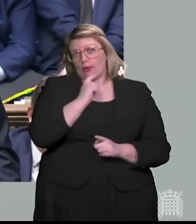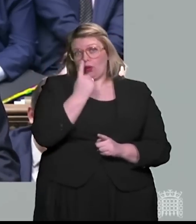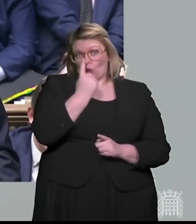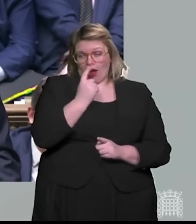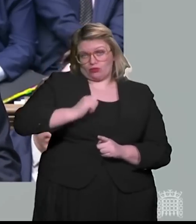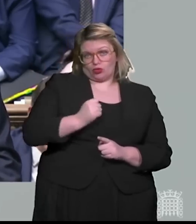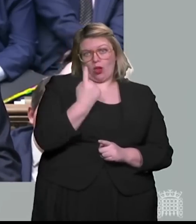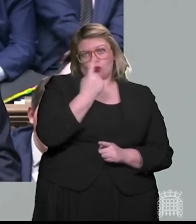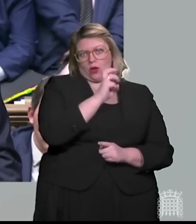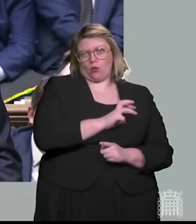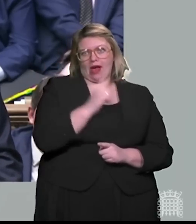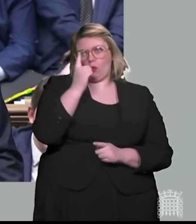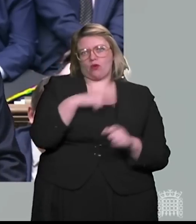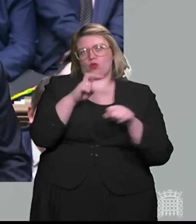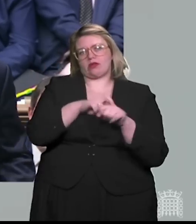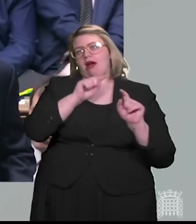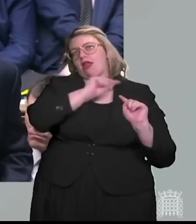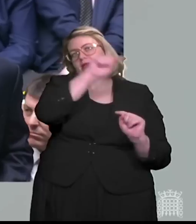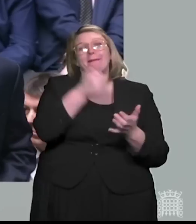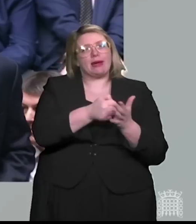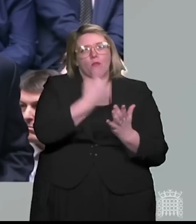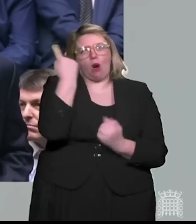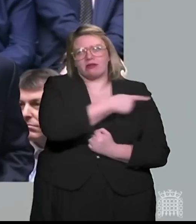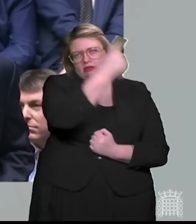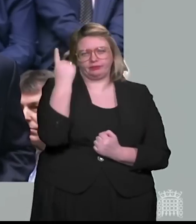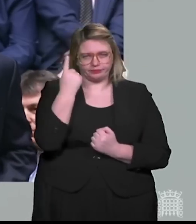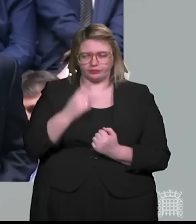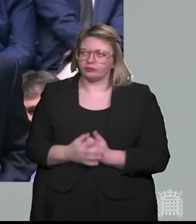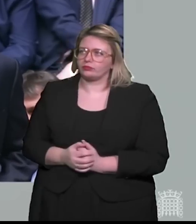of Scotland, Wales and Northern Ireland.